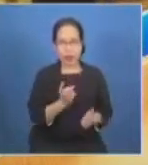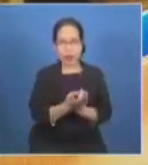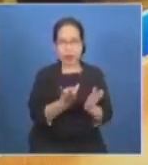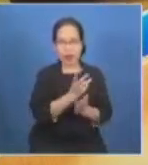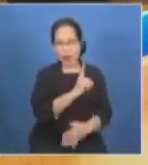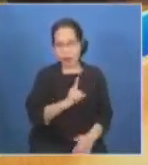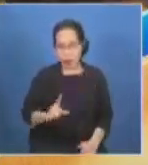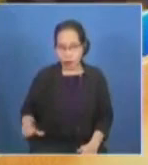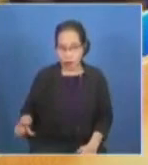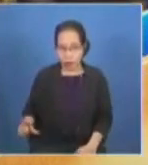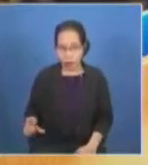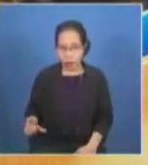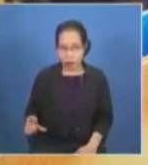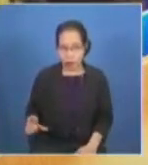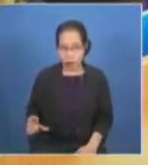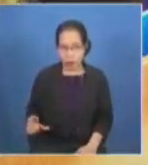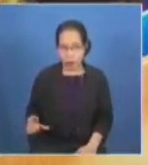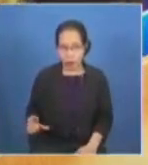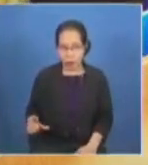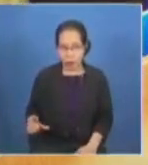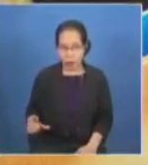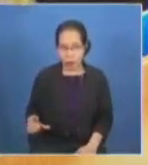God wills that,